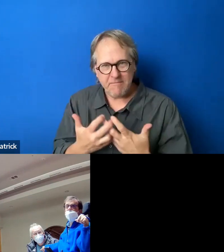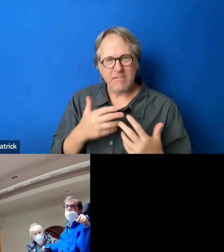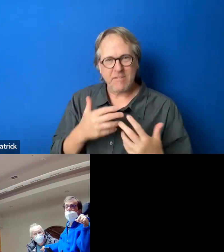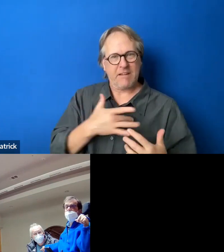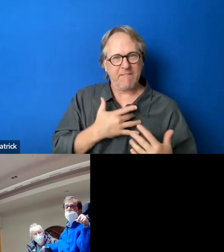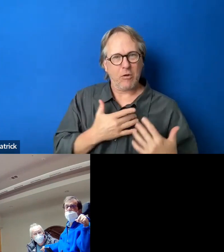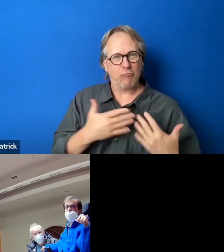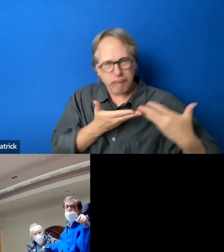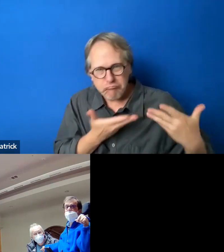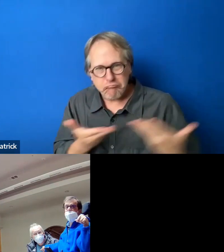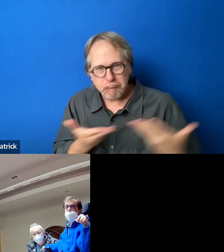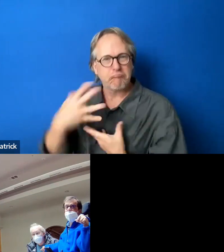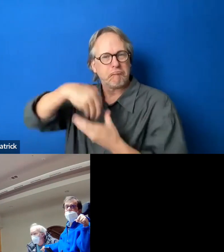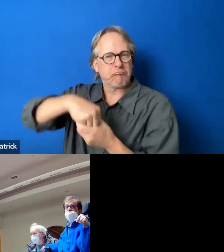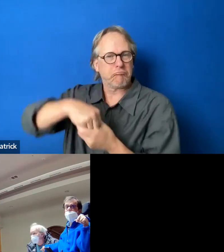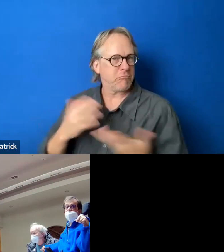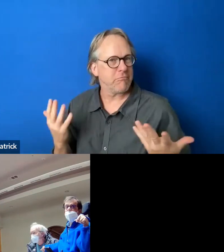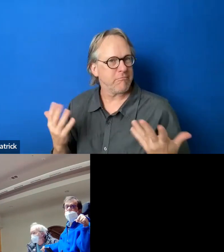like